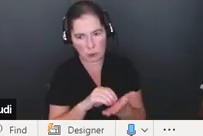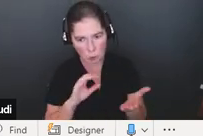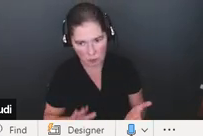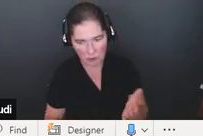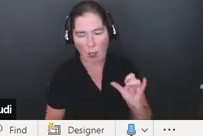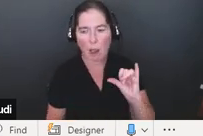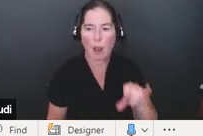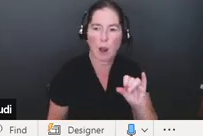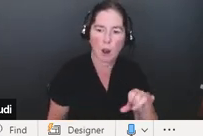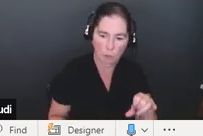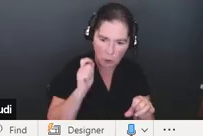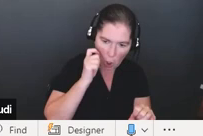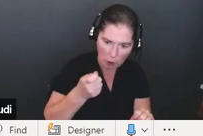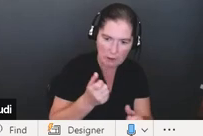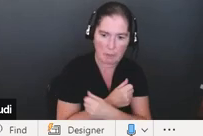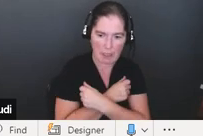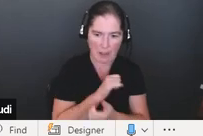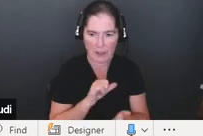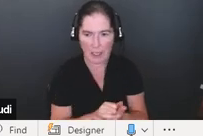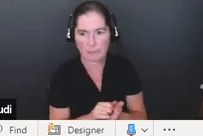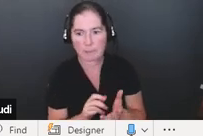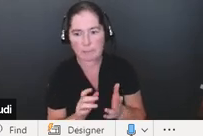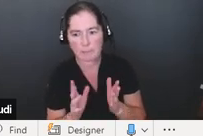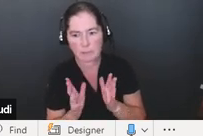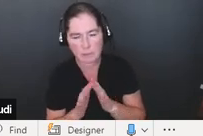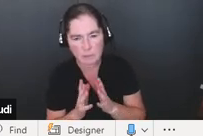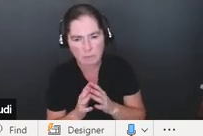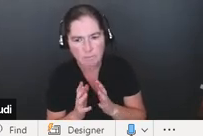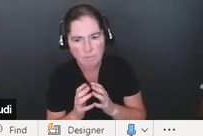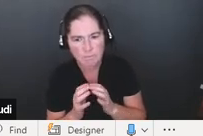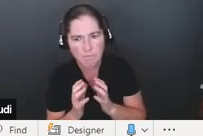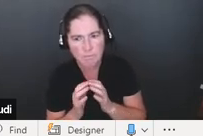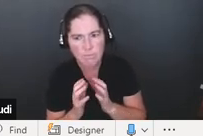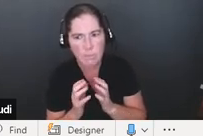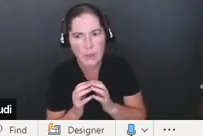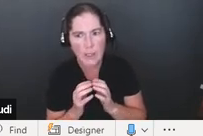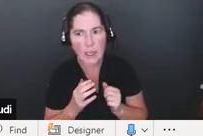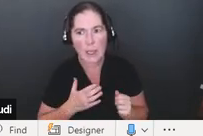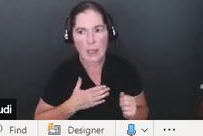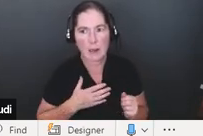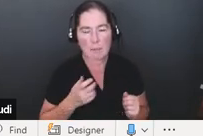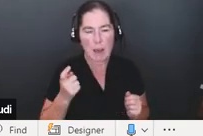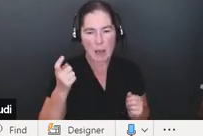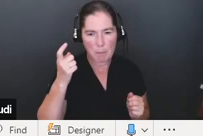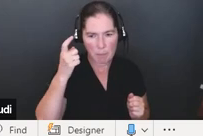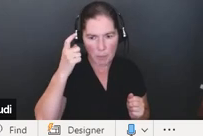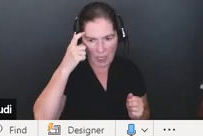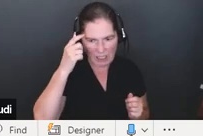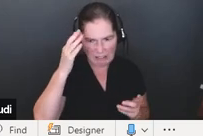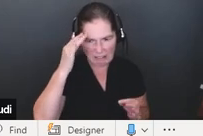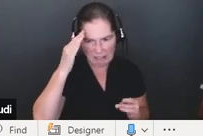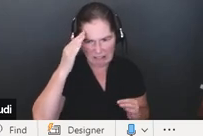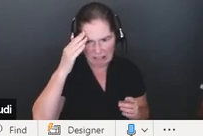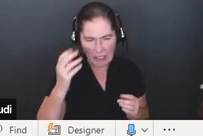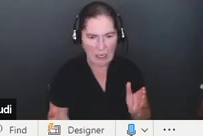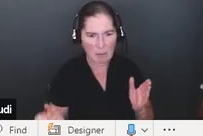it. I looked at this and I'm going to look at this page too. My brain is going, how do I get back to Teams in my file